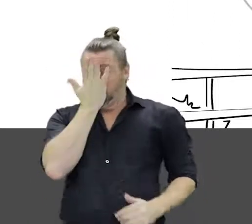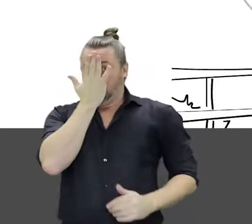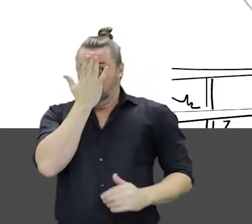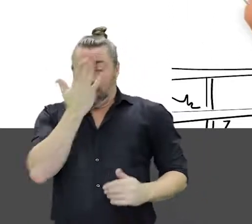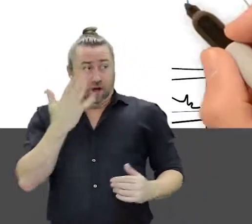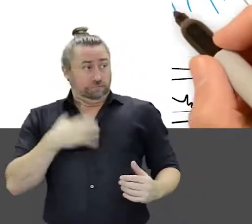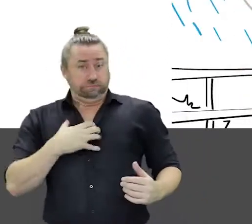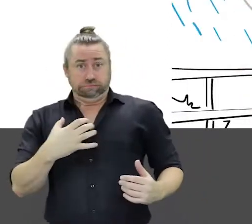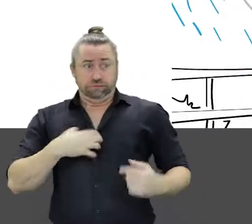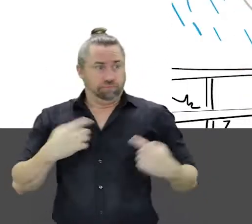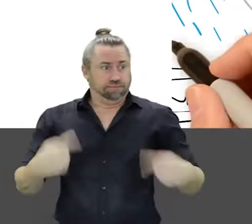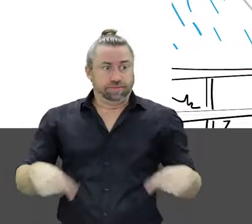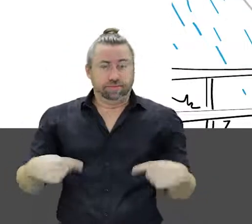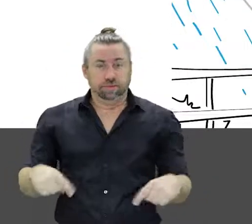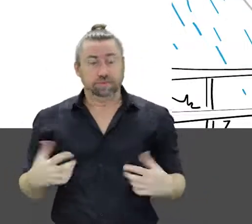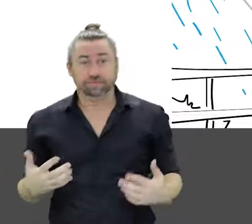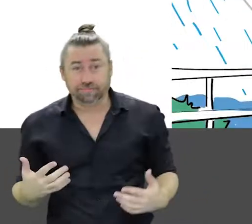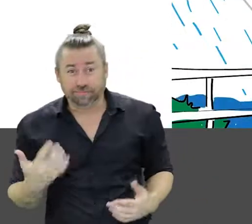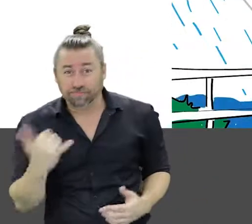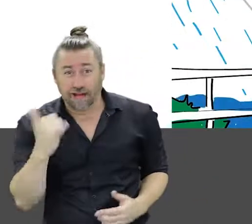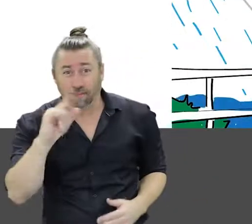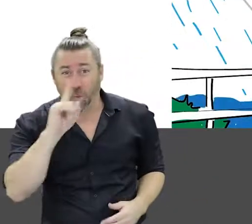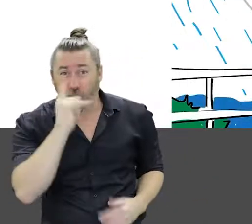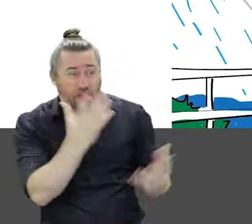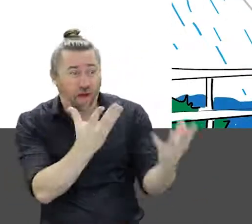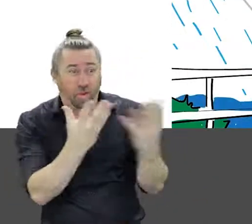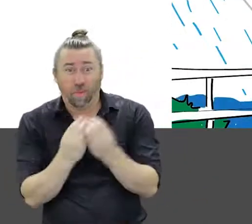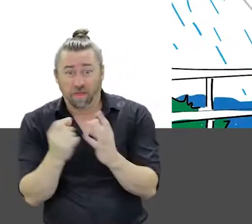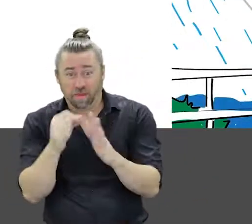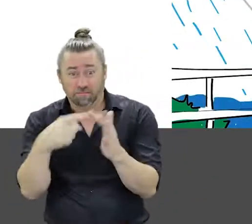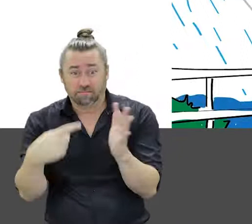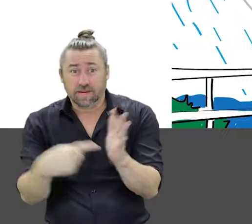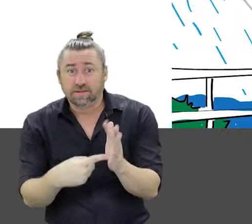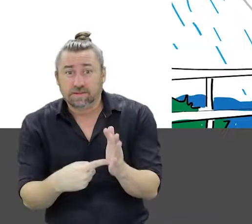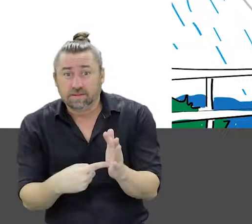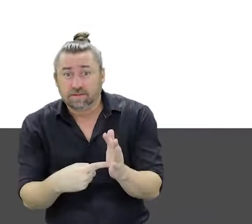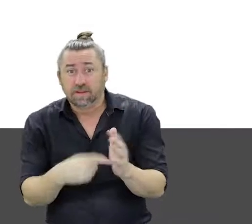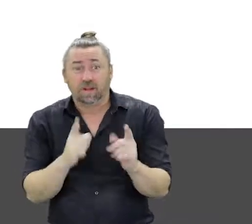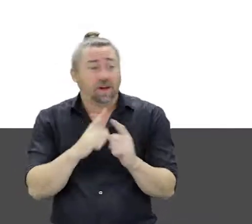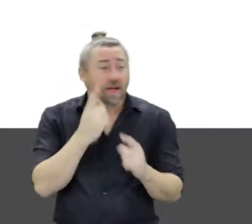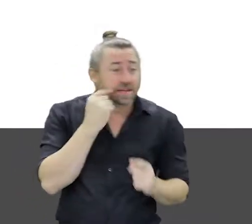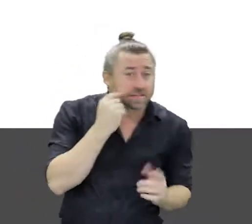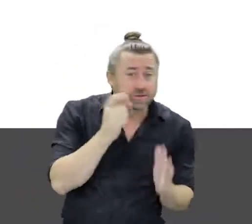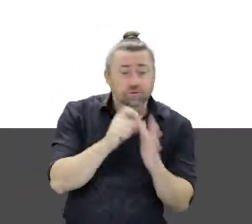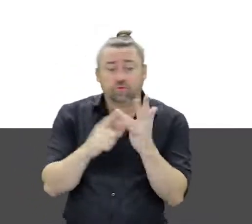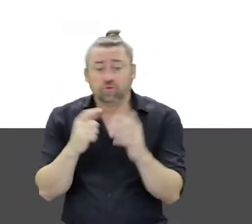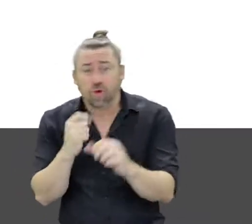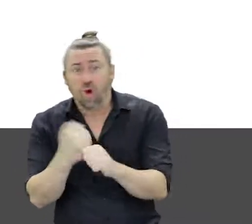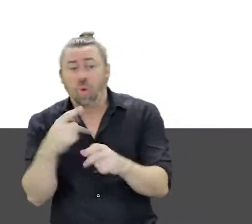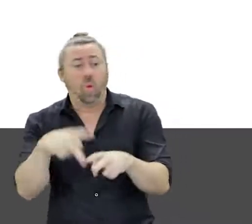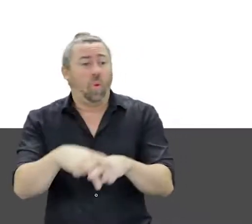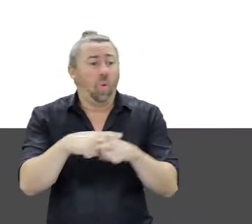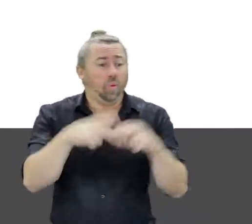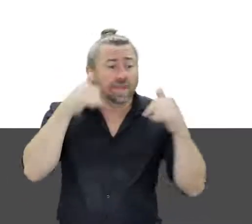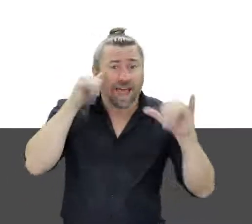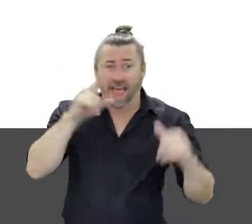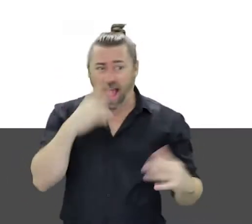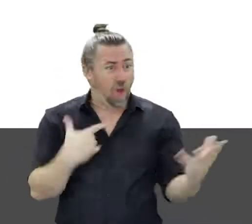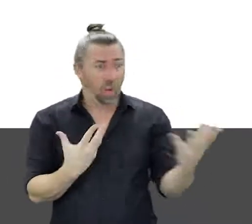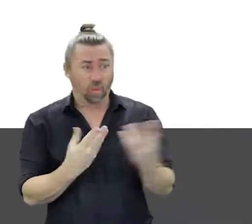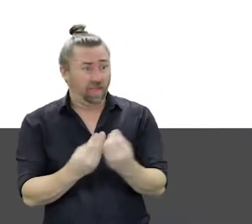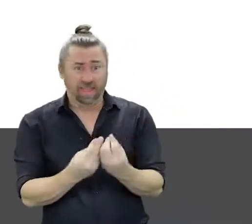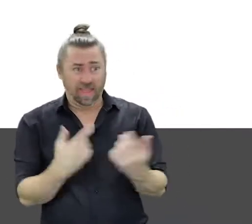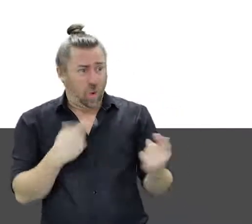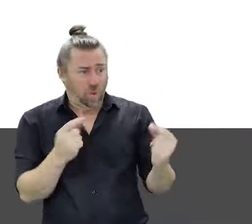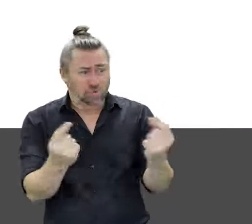cases, it may not be possible to take your animals, including household pets, with you. Having a well thought out plan may